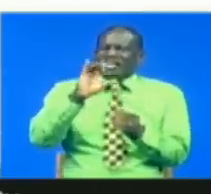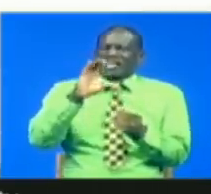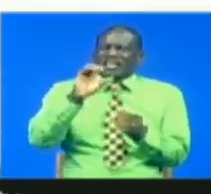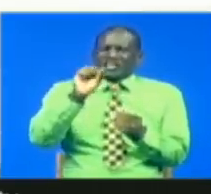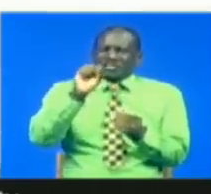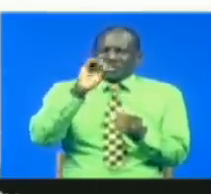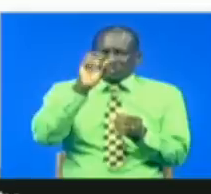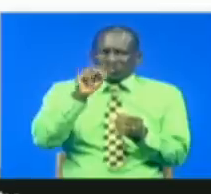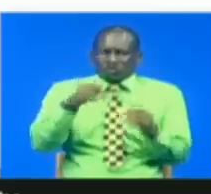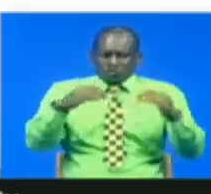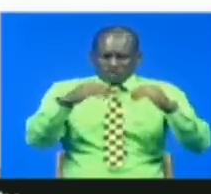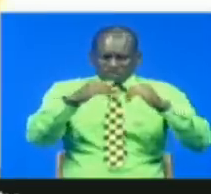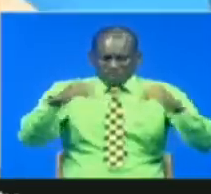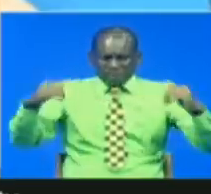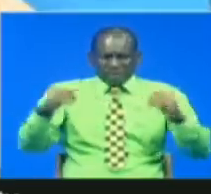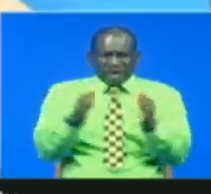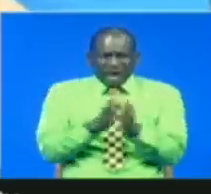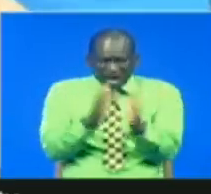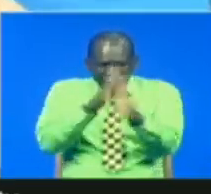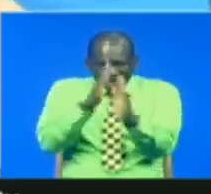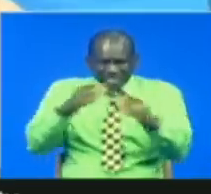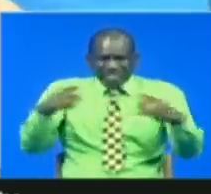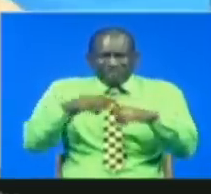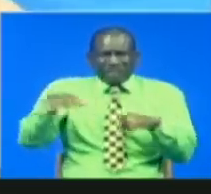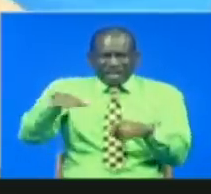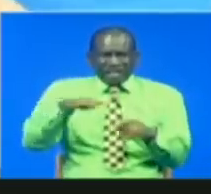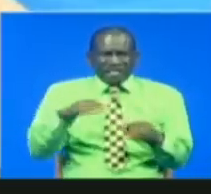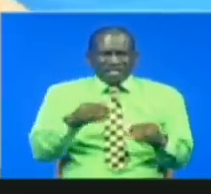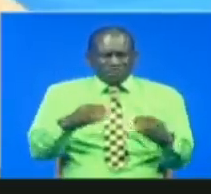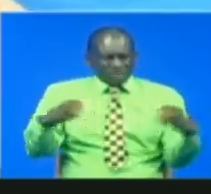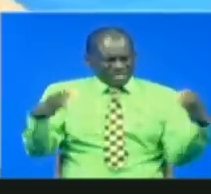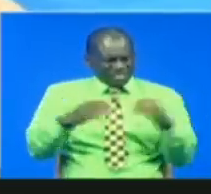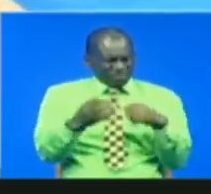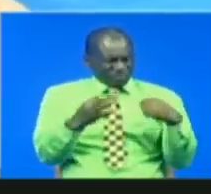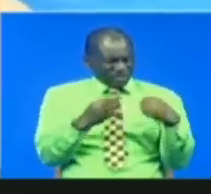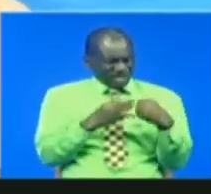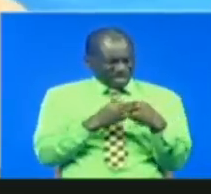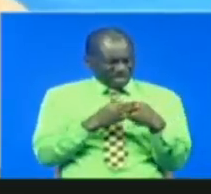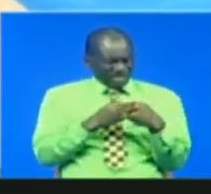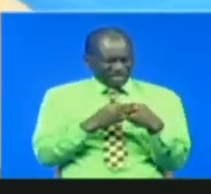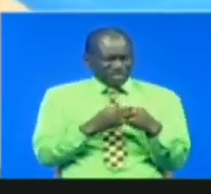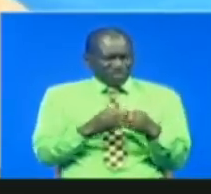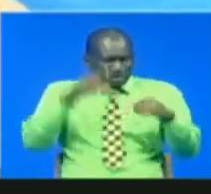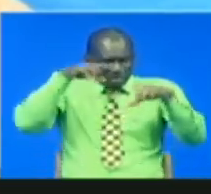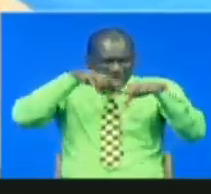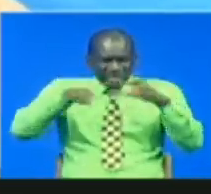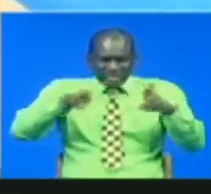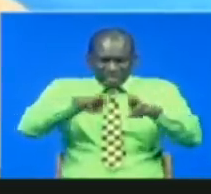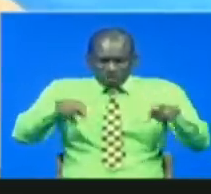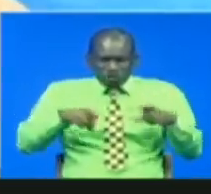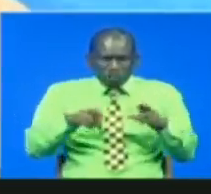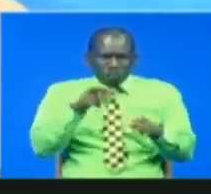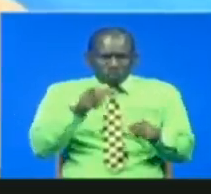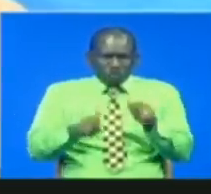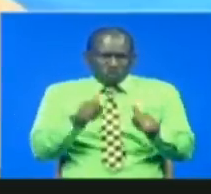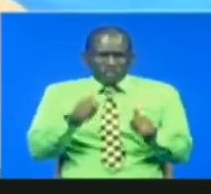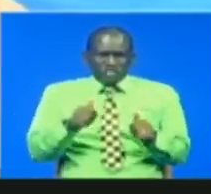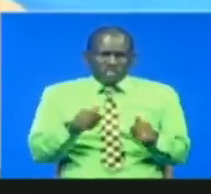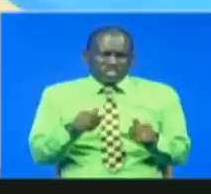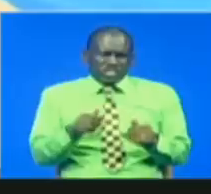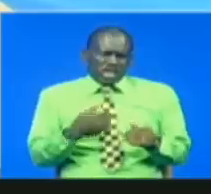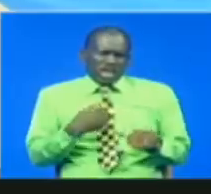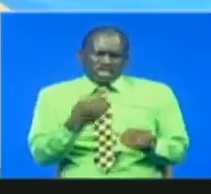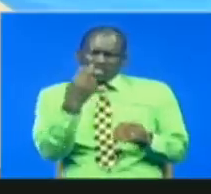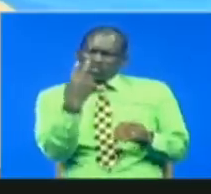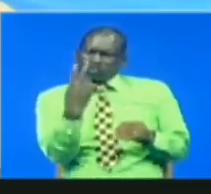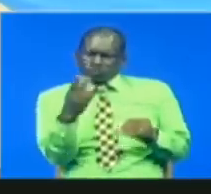to hide from the armed assailants. We are in a team of eight, I believe. We went into a room which had two doors. We opened